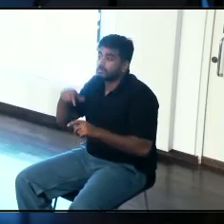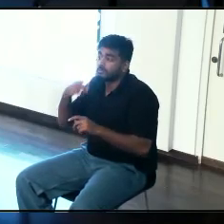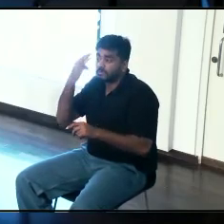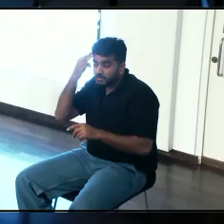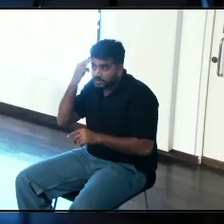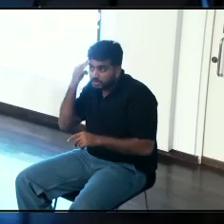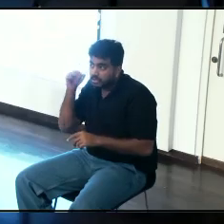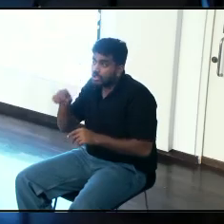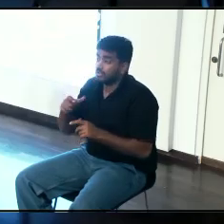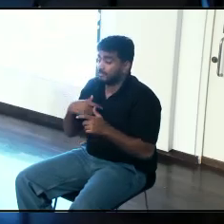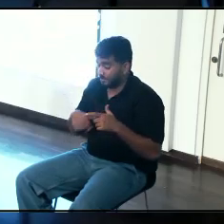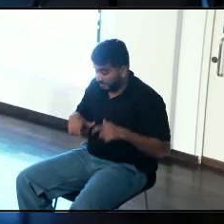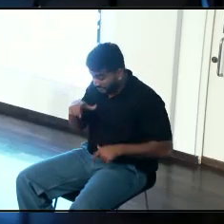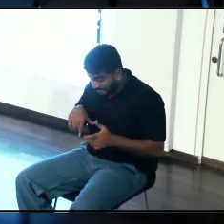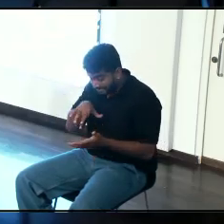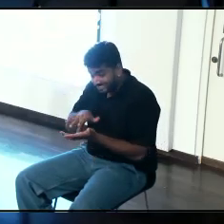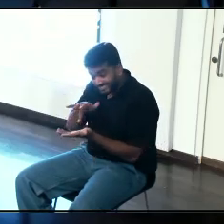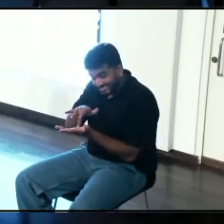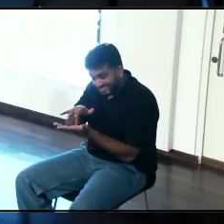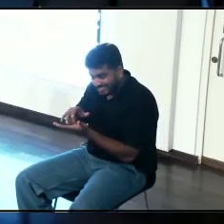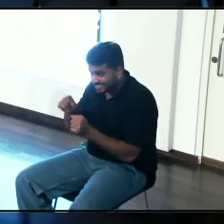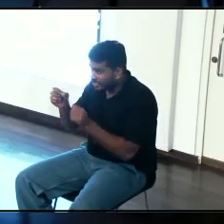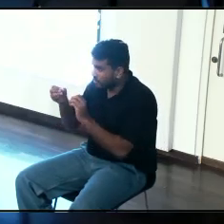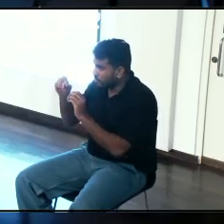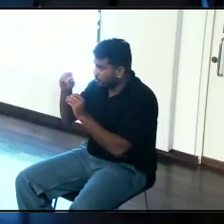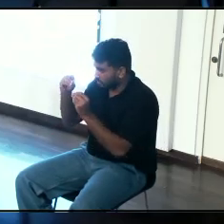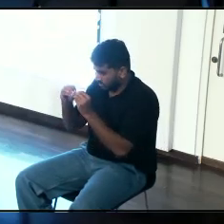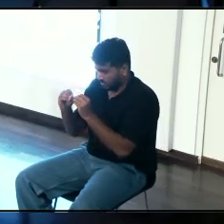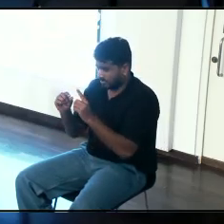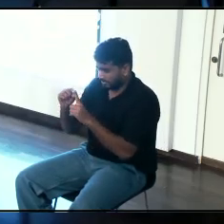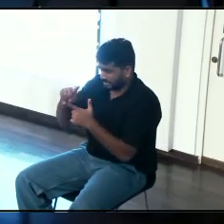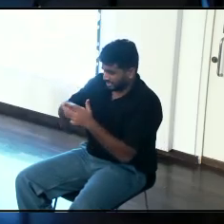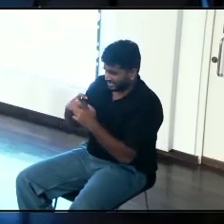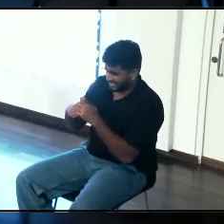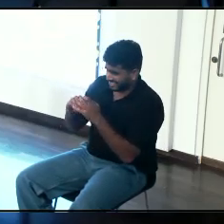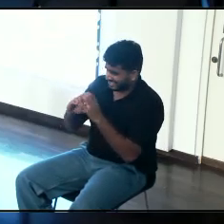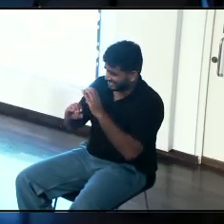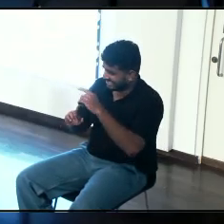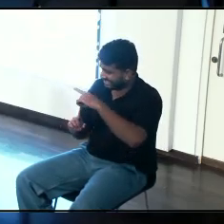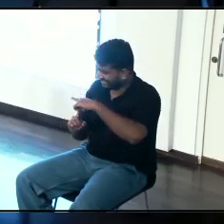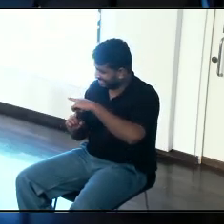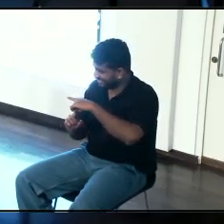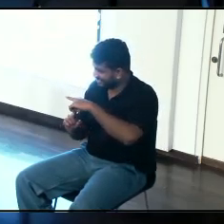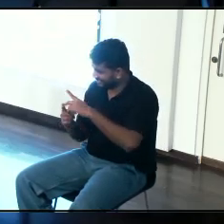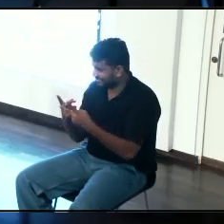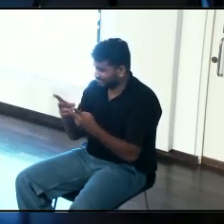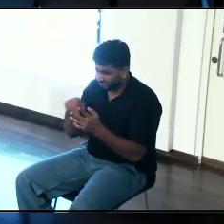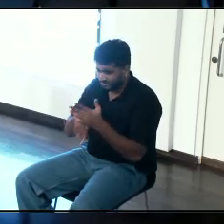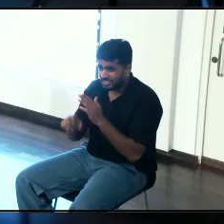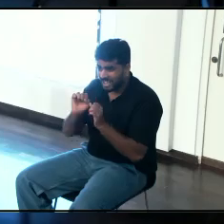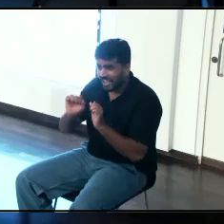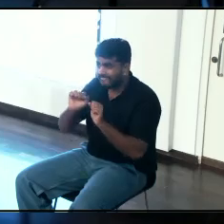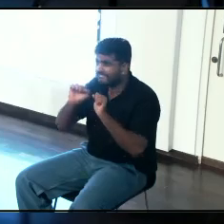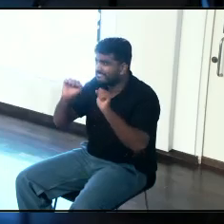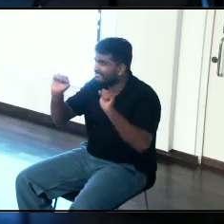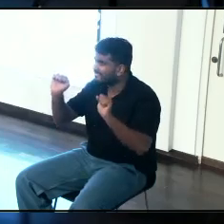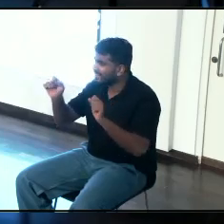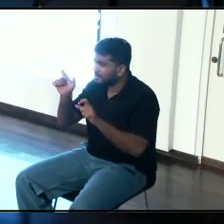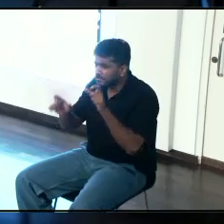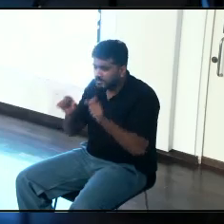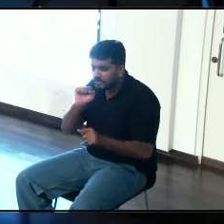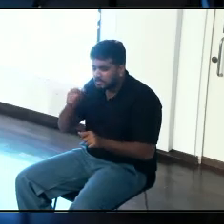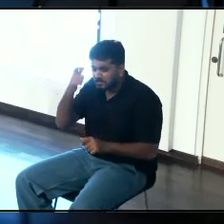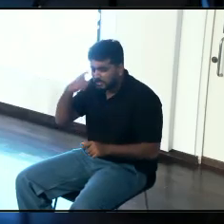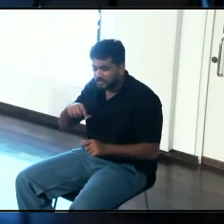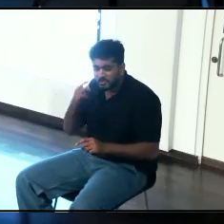the occupants, as much as the objects. So, everything contained within these walls are keepers of memory